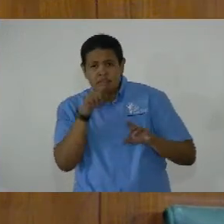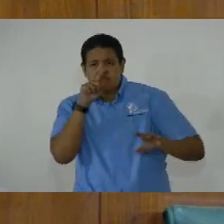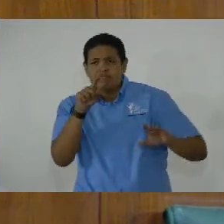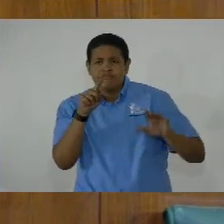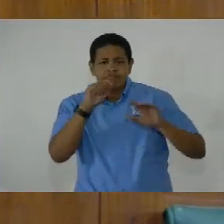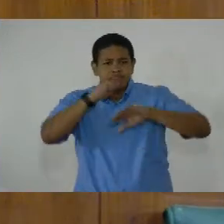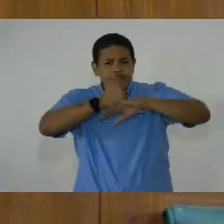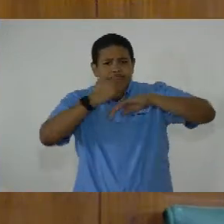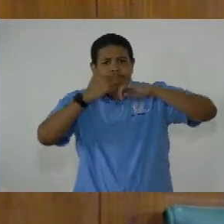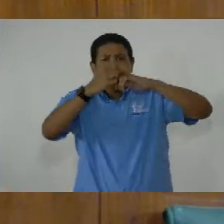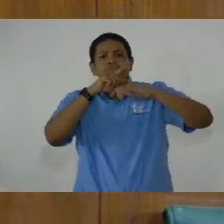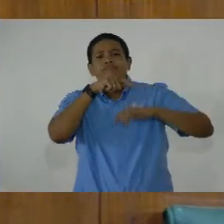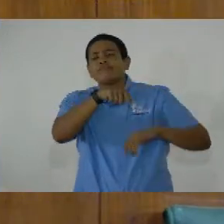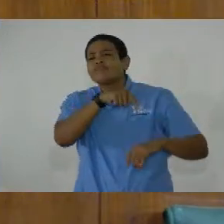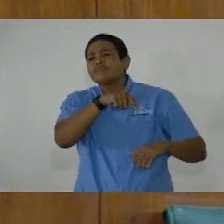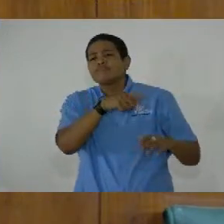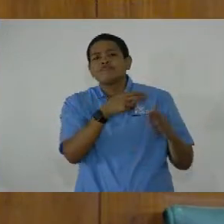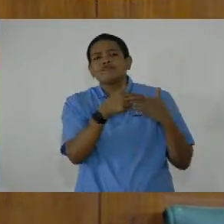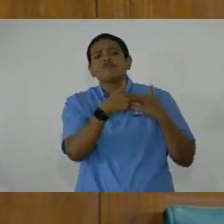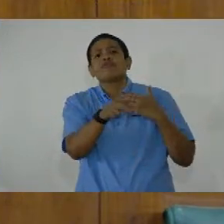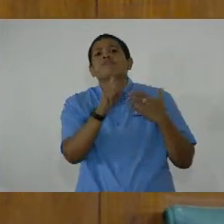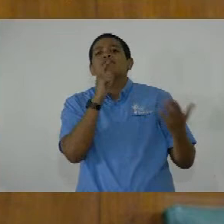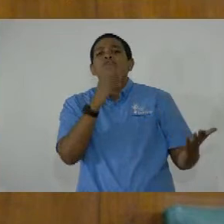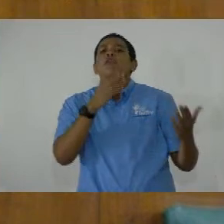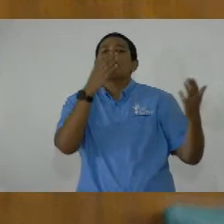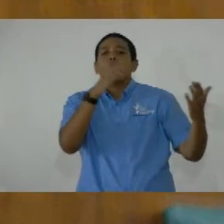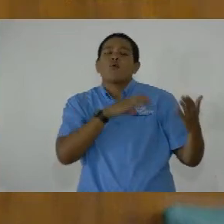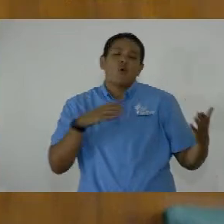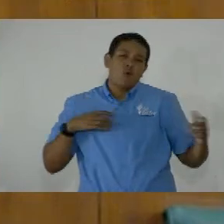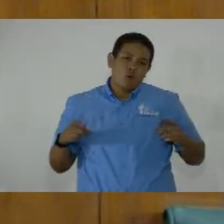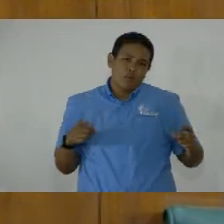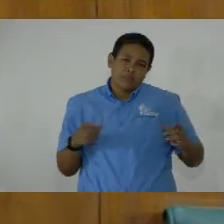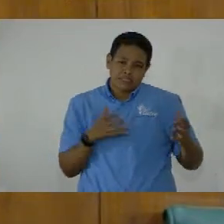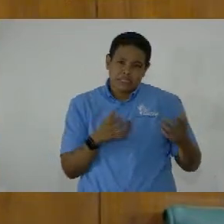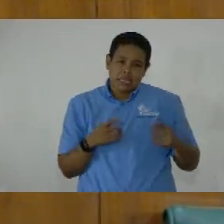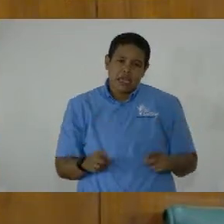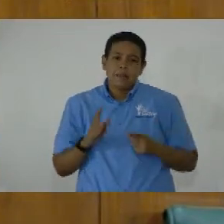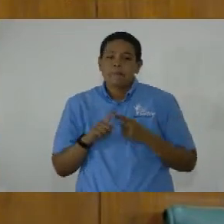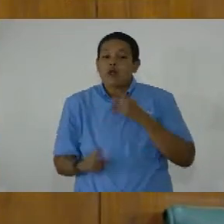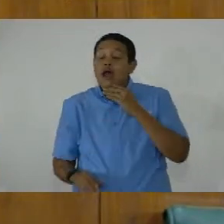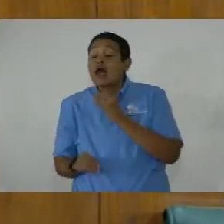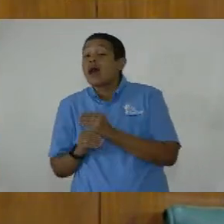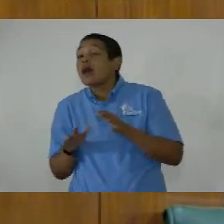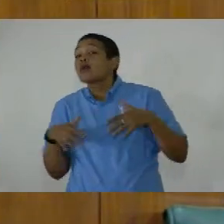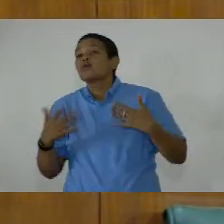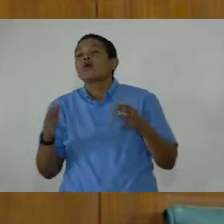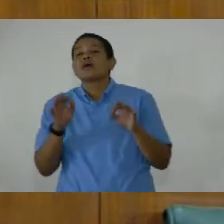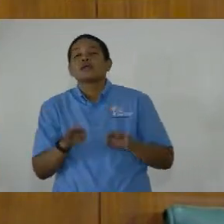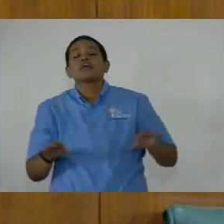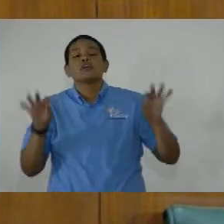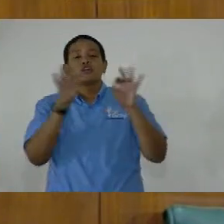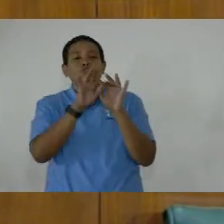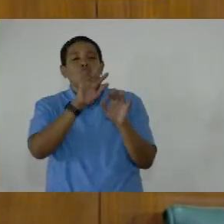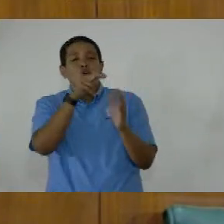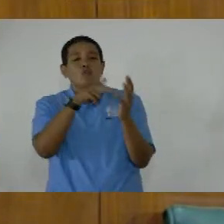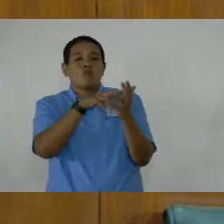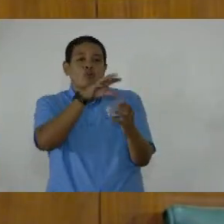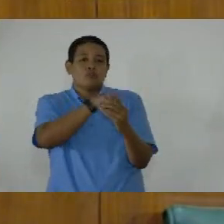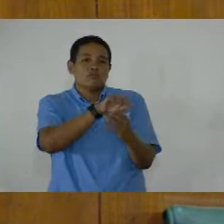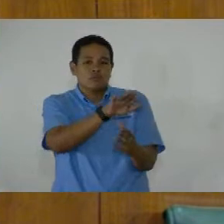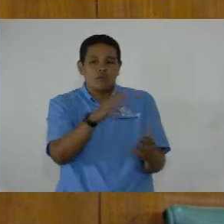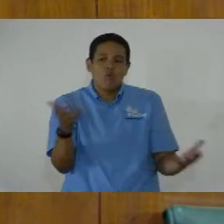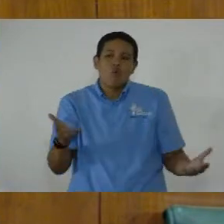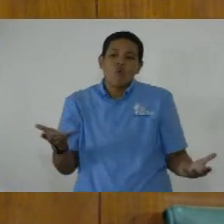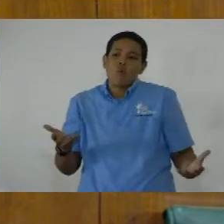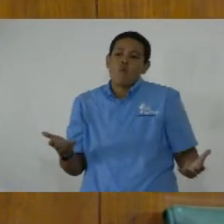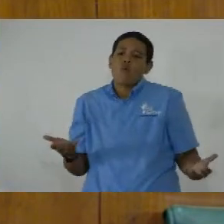shaping of the terms of reference of the proposed committee and to play an integral role in what,